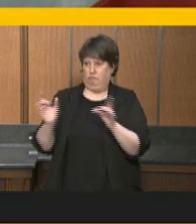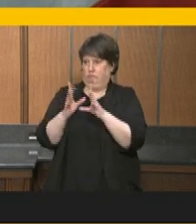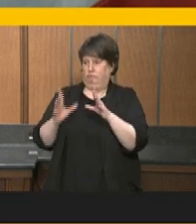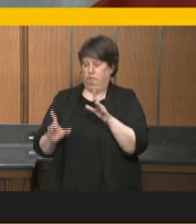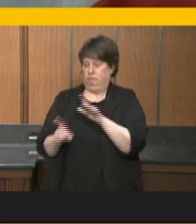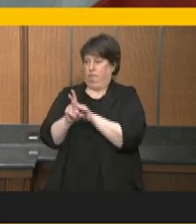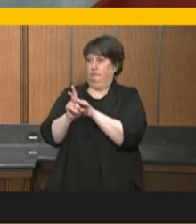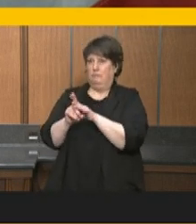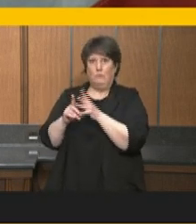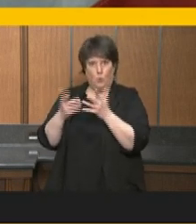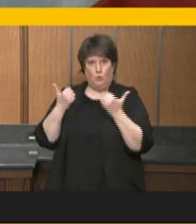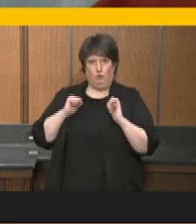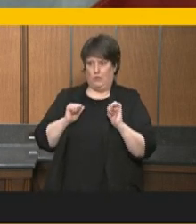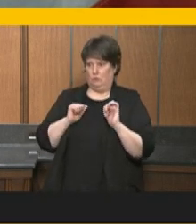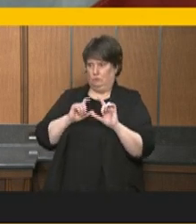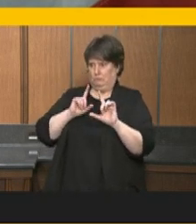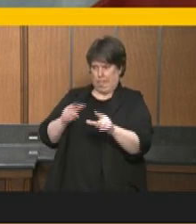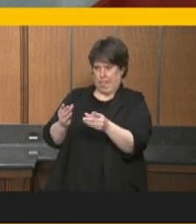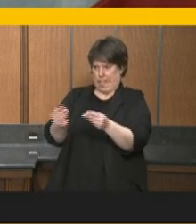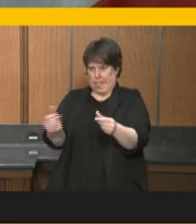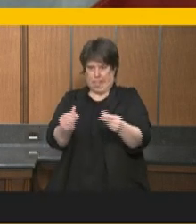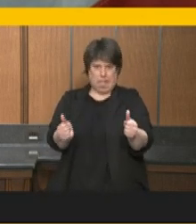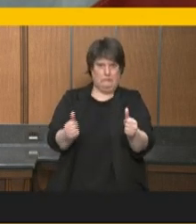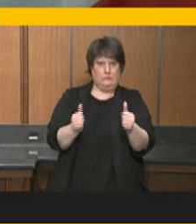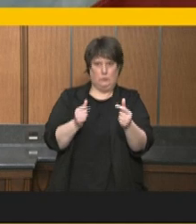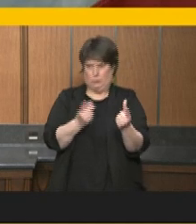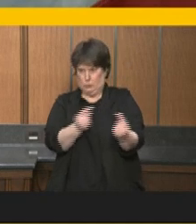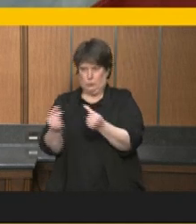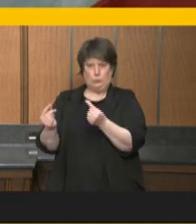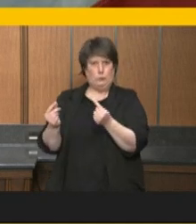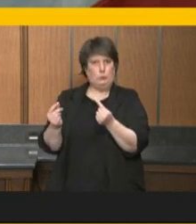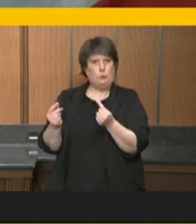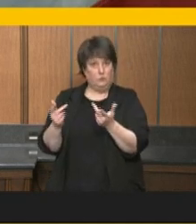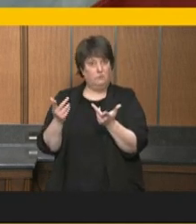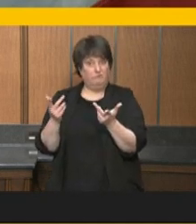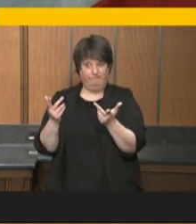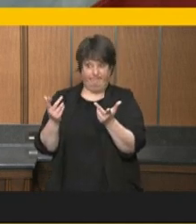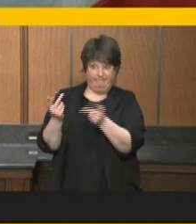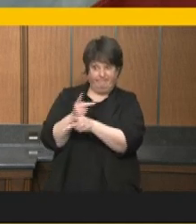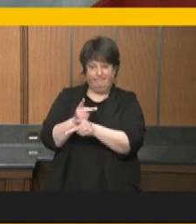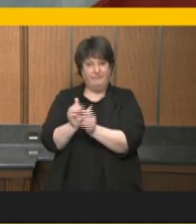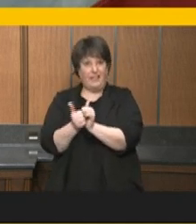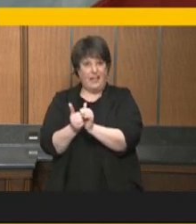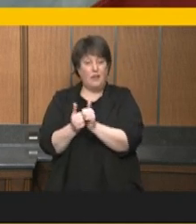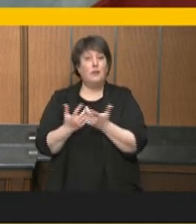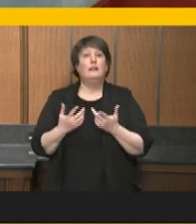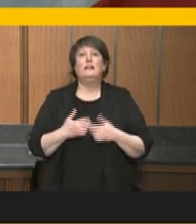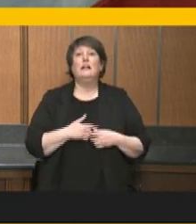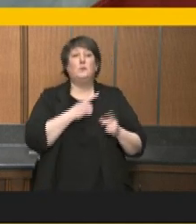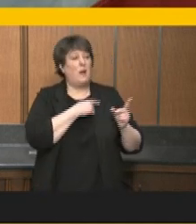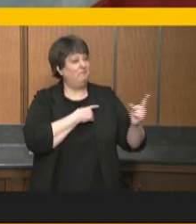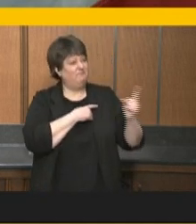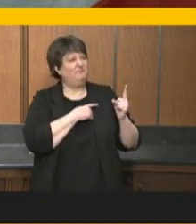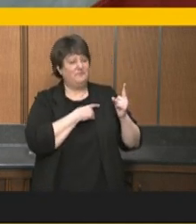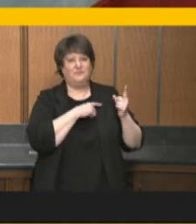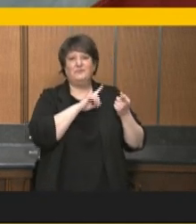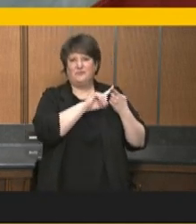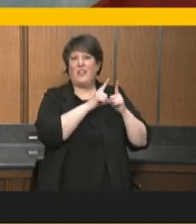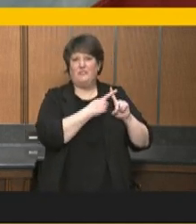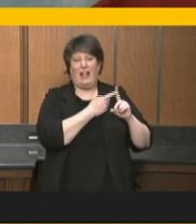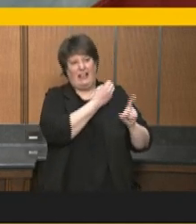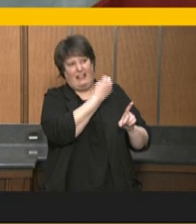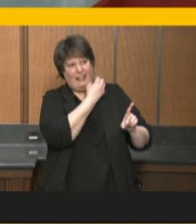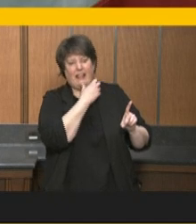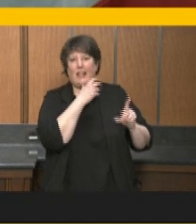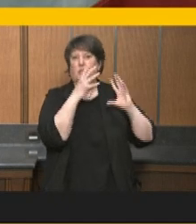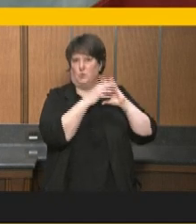presents itself. Someone I am very close to the other day told me a bit of an analogy, and maybe I'll tell it to you. He said